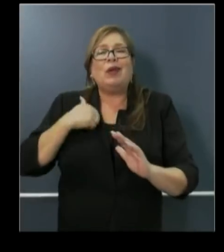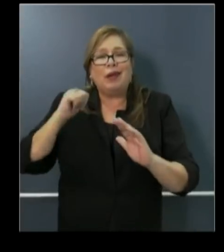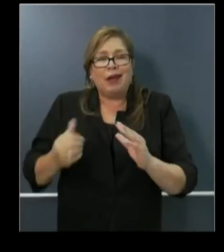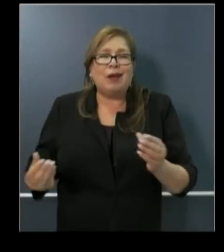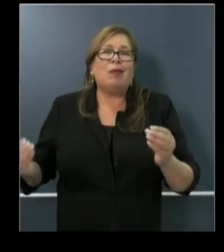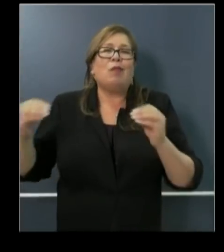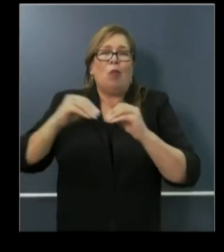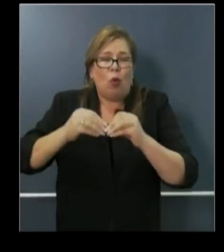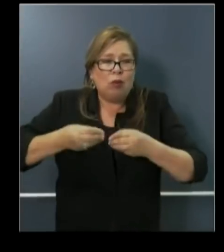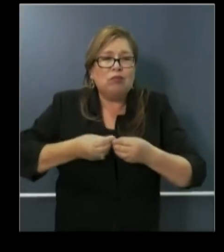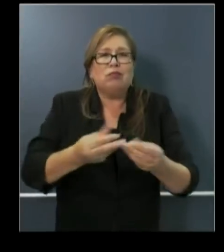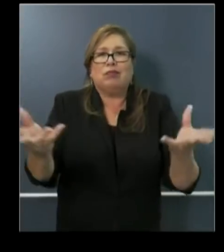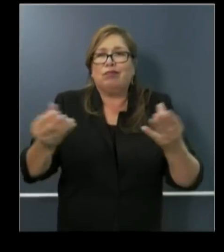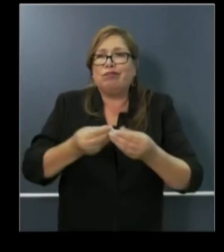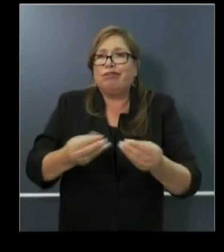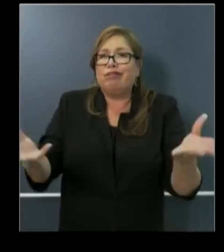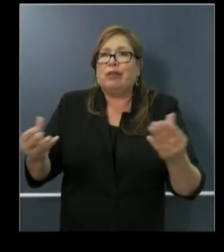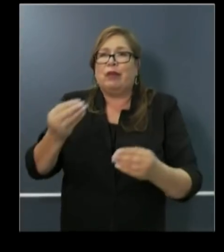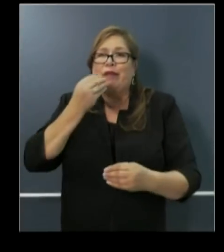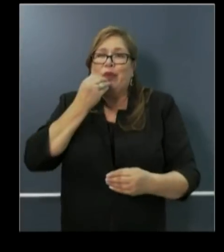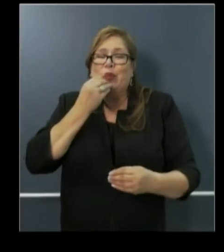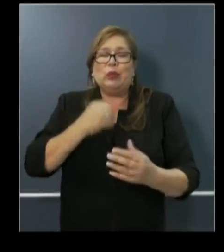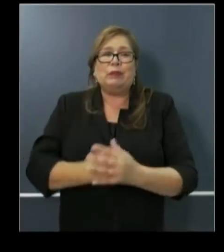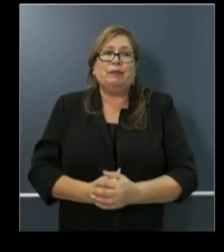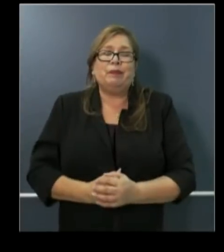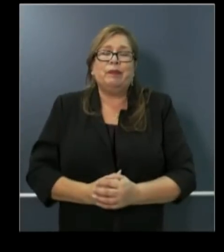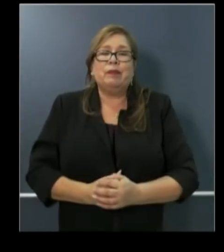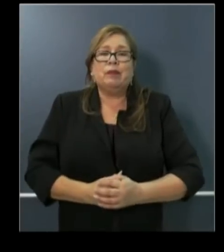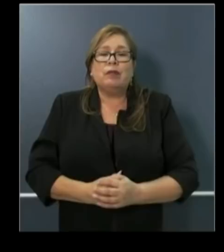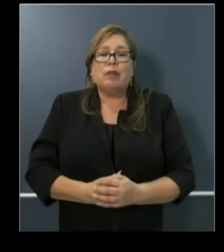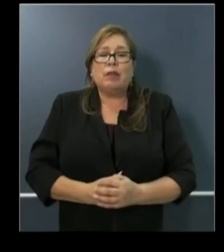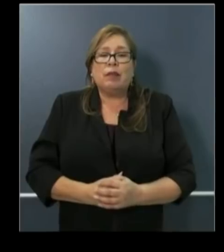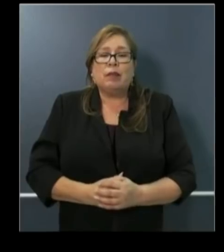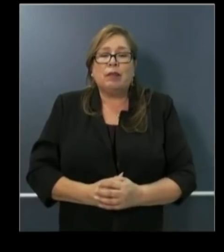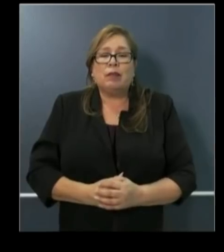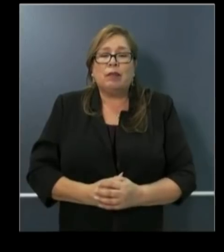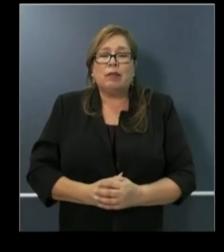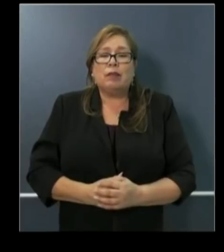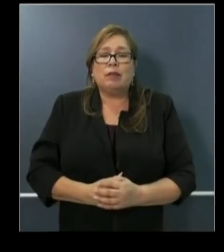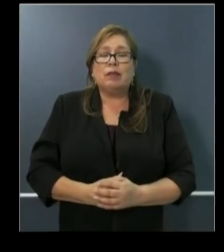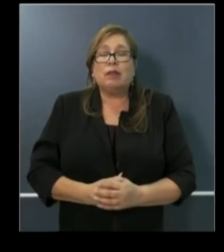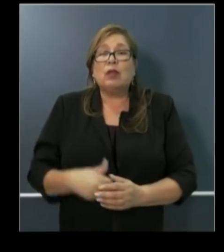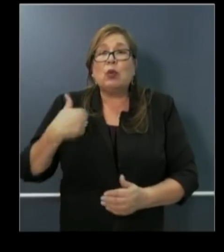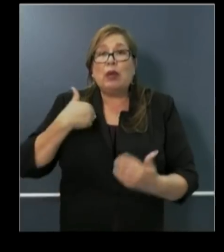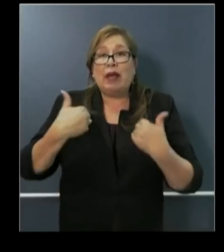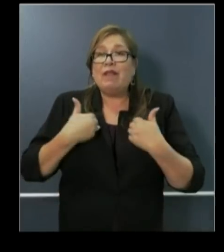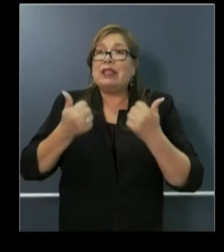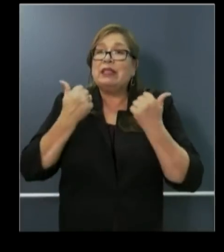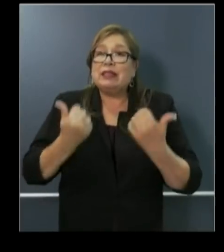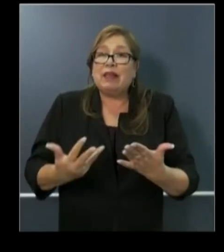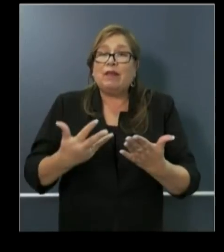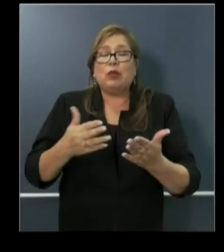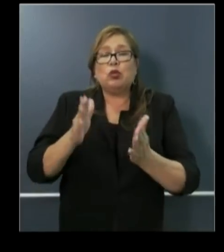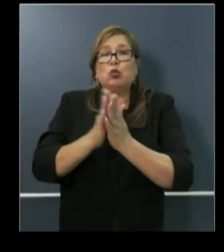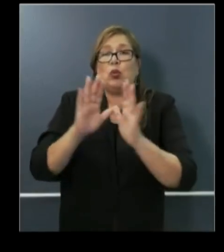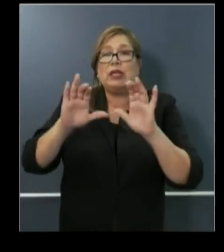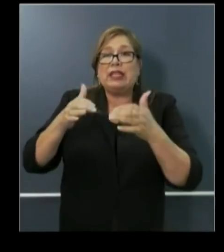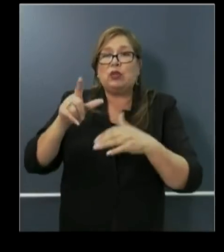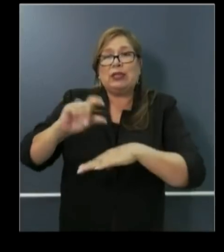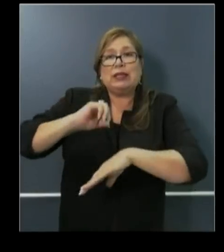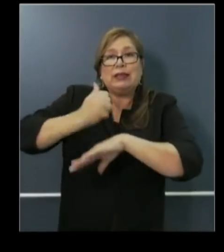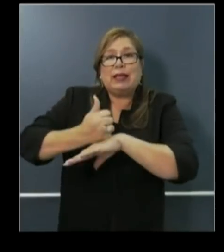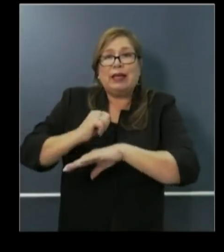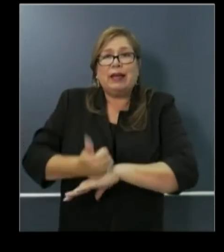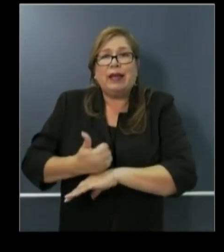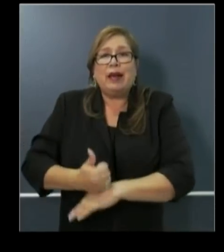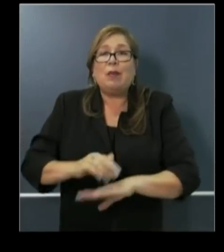access even more extensive. We do have a number of districts that are setting up childcare centers. I know when Los